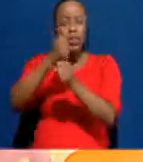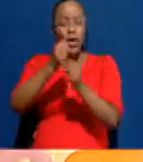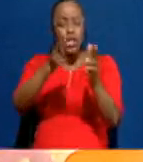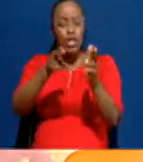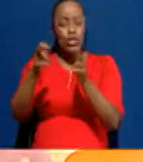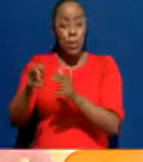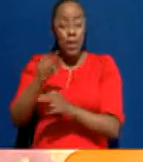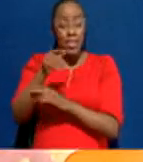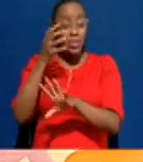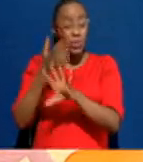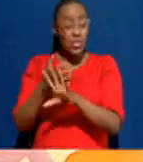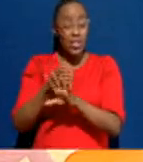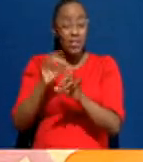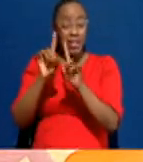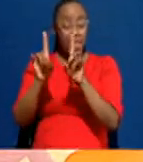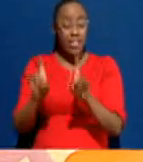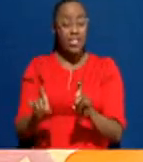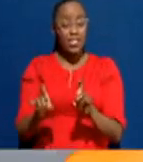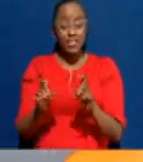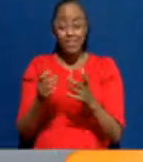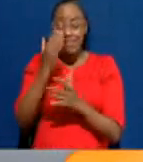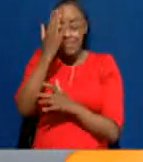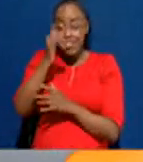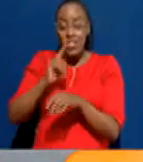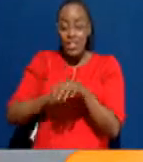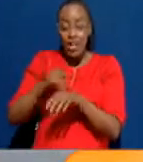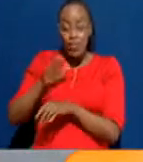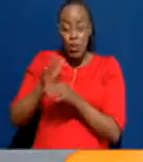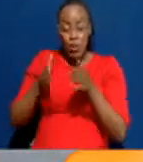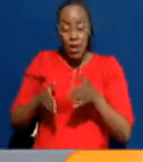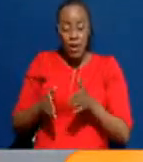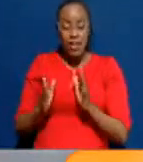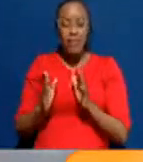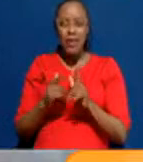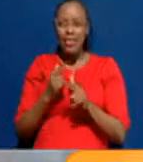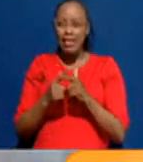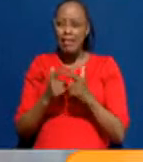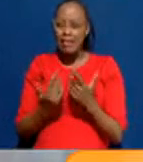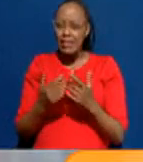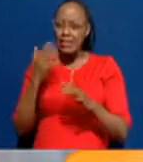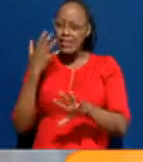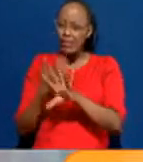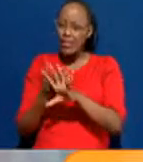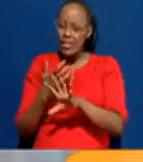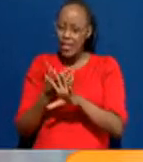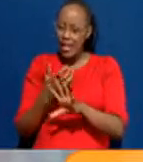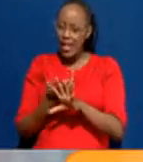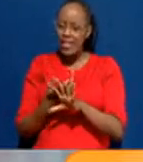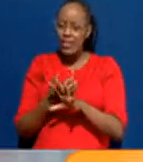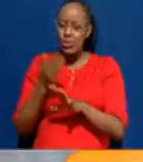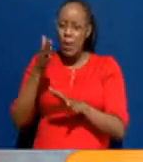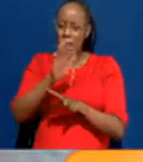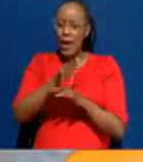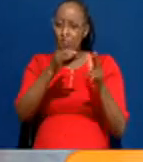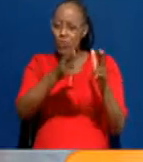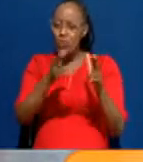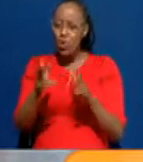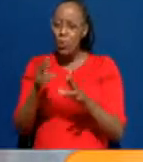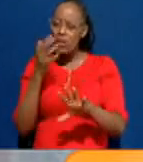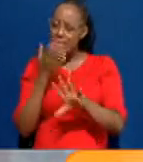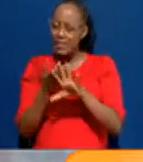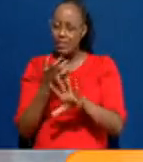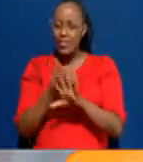Yeah. Was it difficult? I mean, obviously, you know, when a woman gives birth, it's difficult enough getting back to where you were.